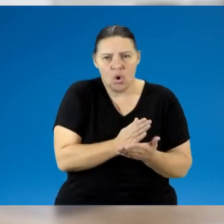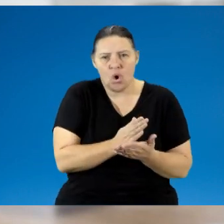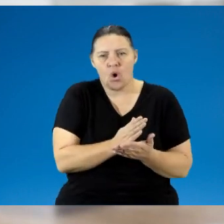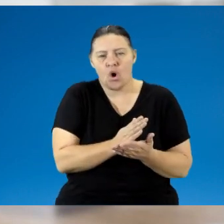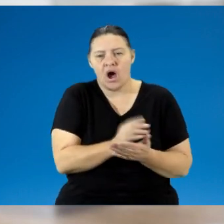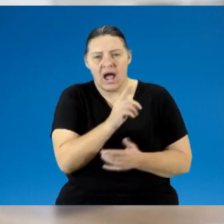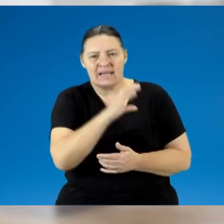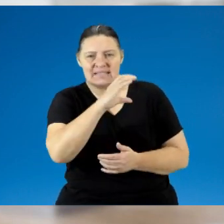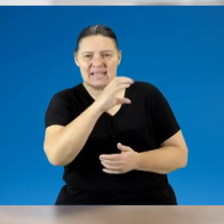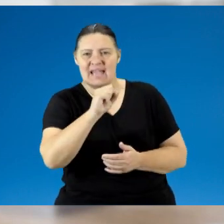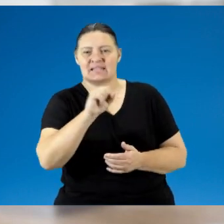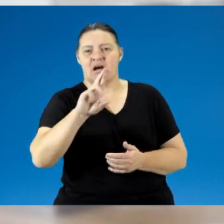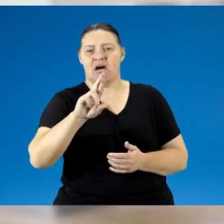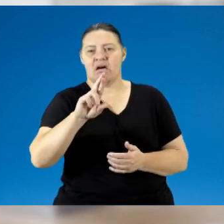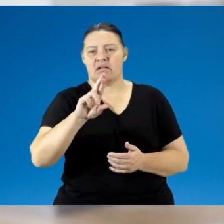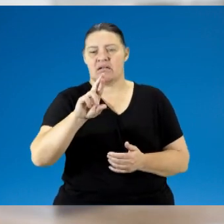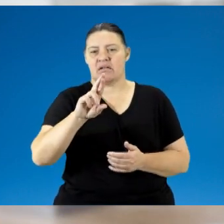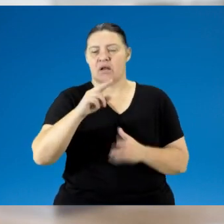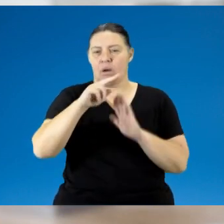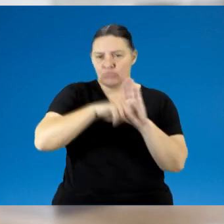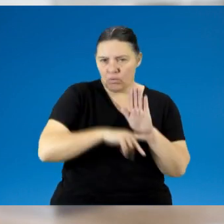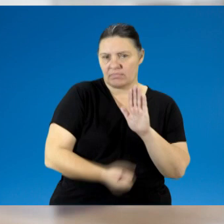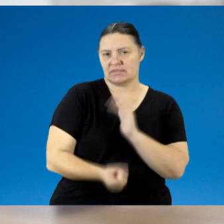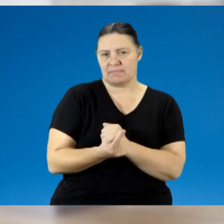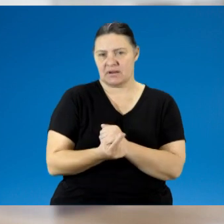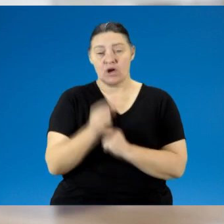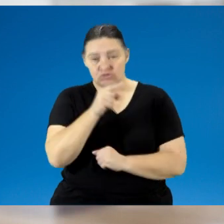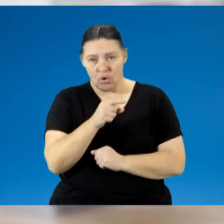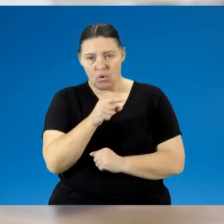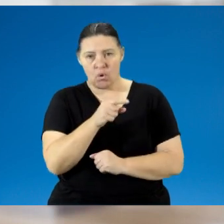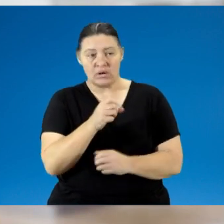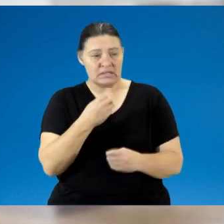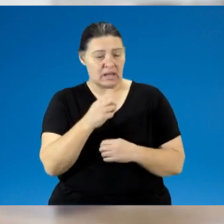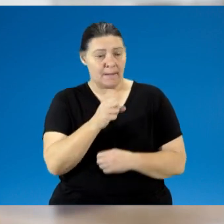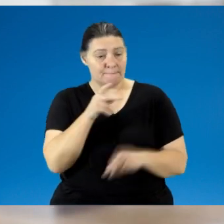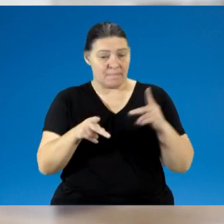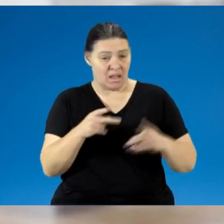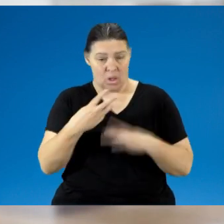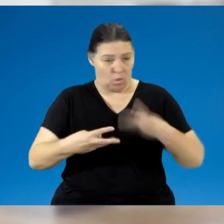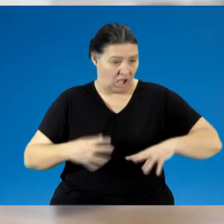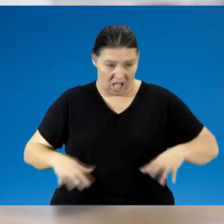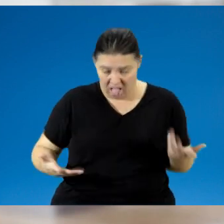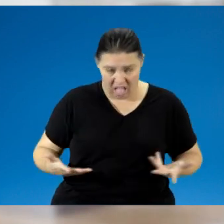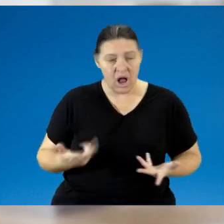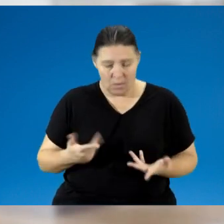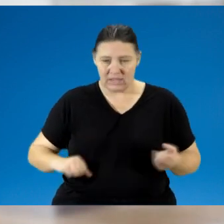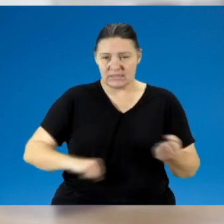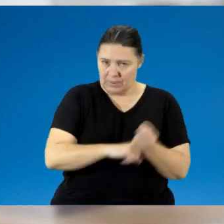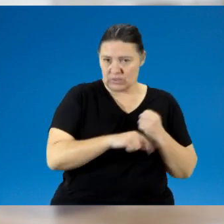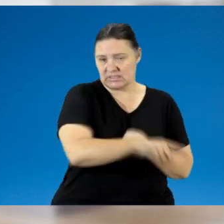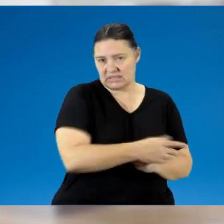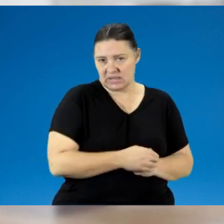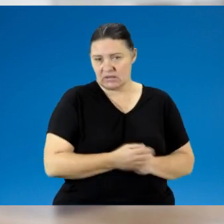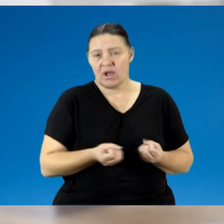we initiate those CSR programs, making sure that we improve the skills of the unemployed people in the society, making sure that we